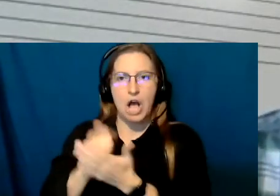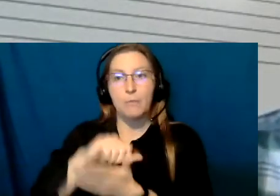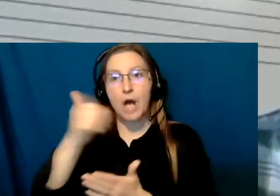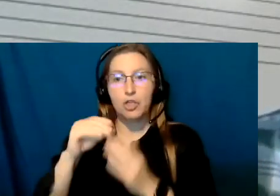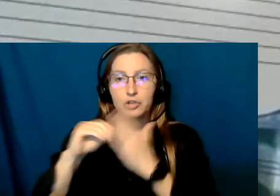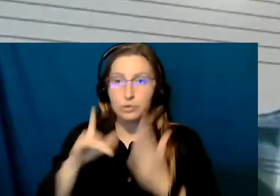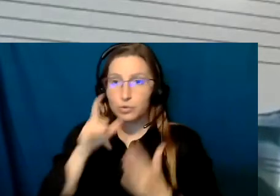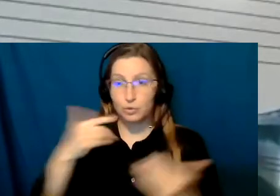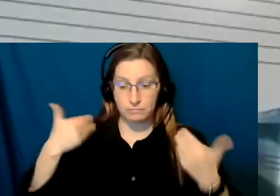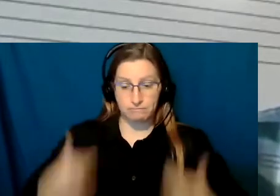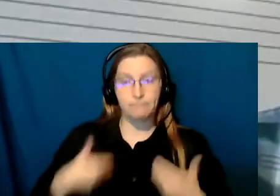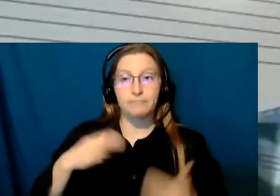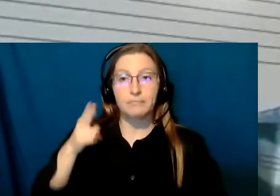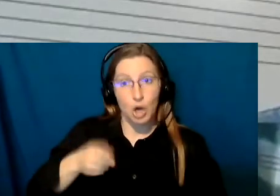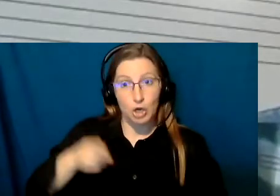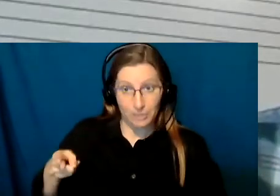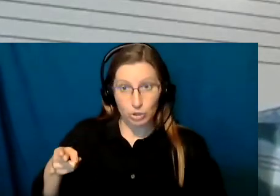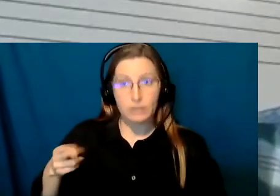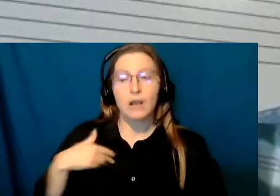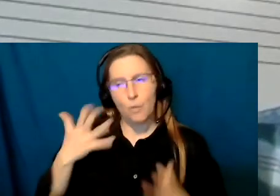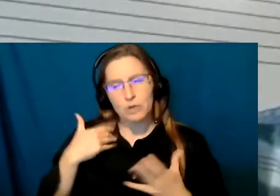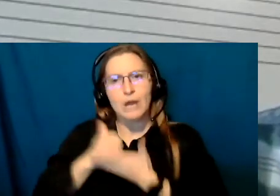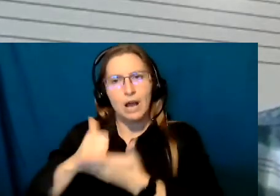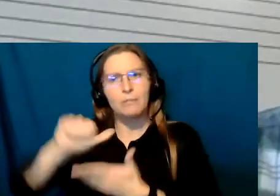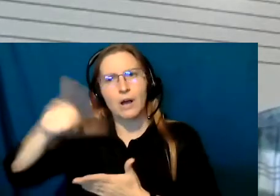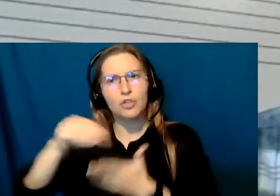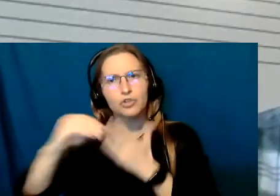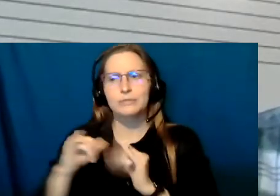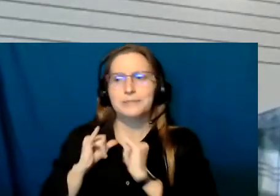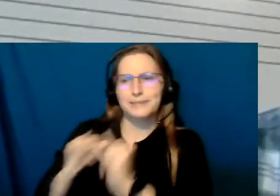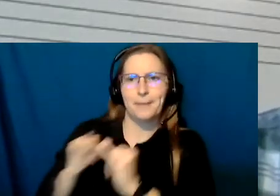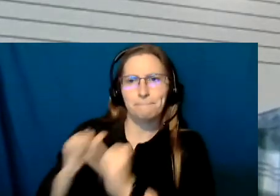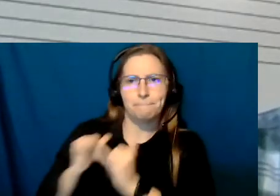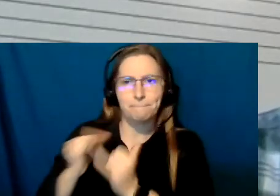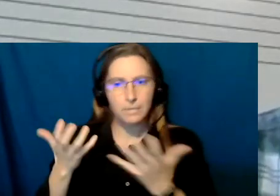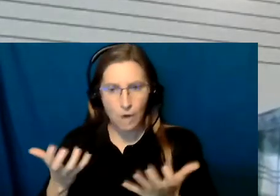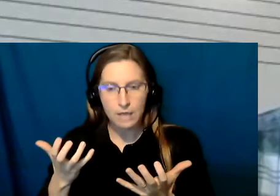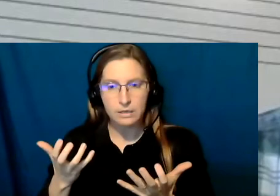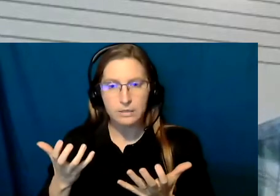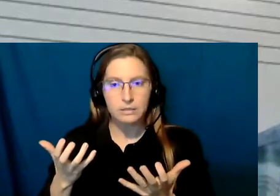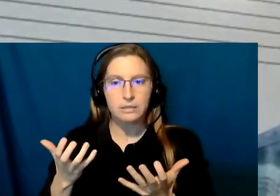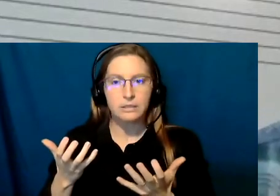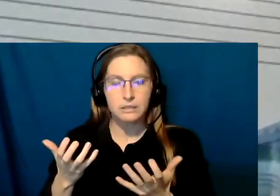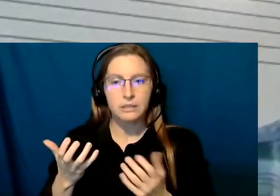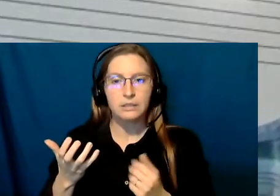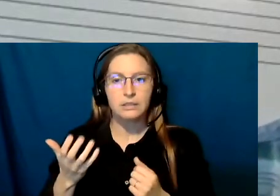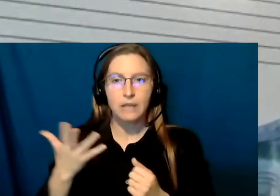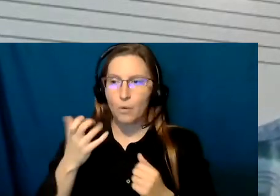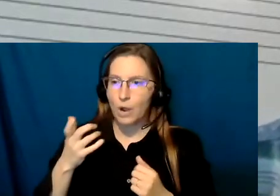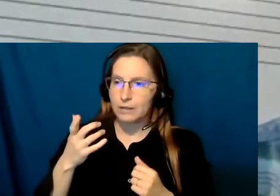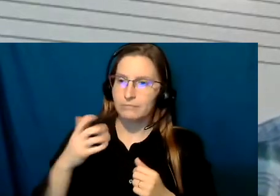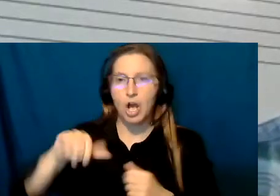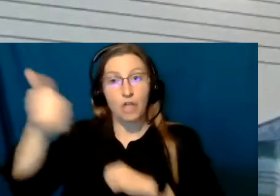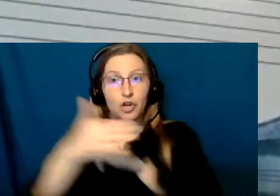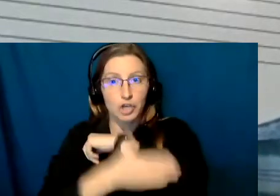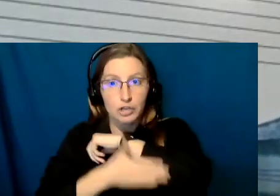I'm hard of hearing myself, and to help students like me in a different country. And so